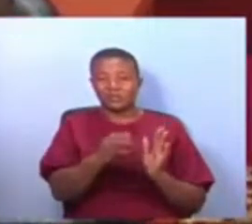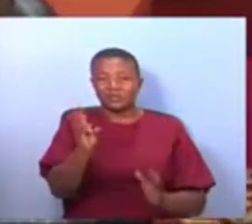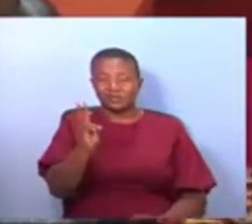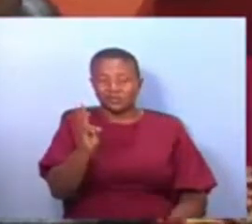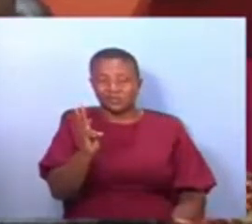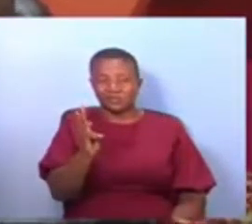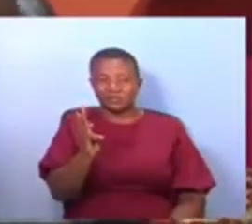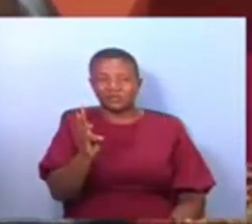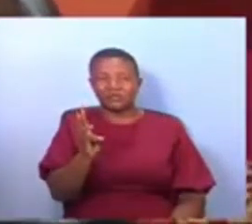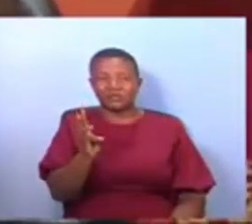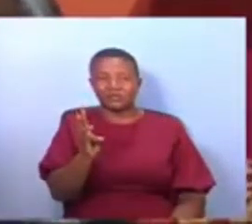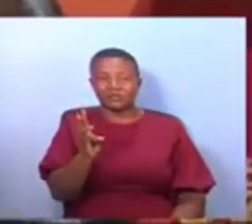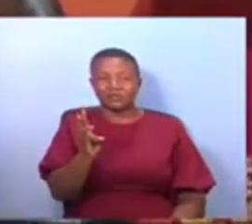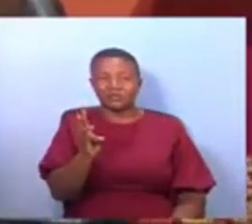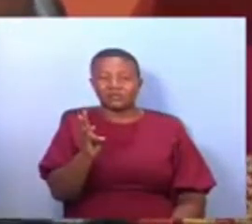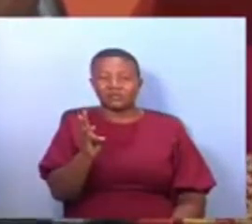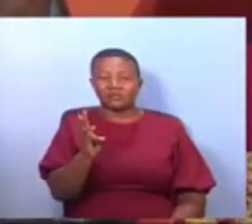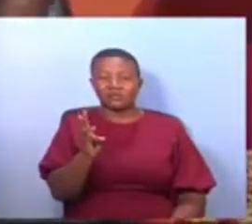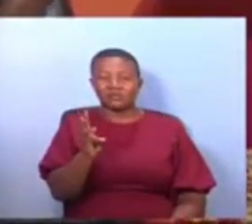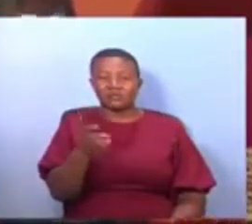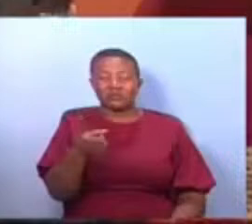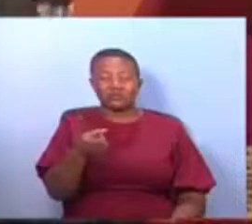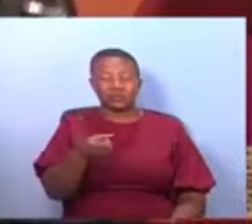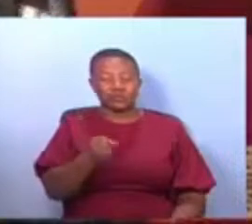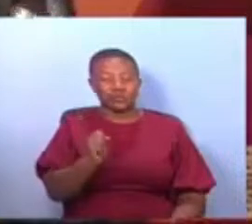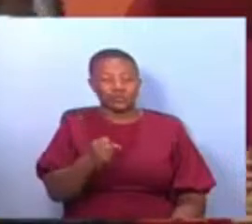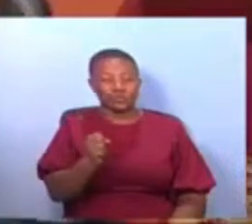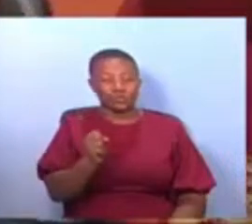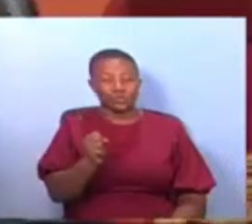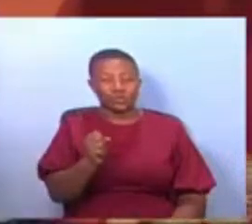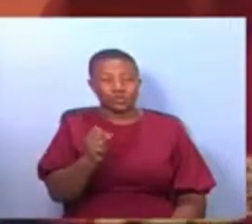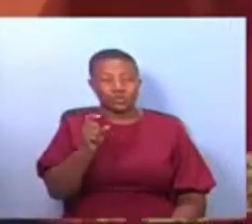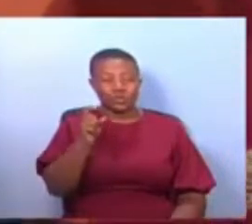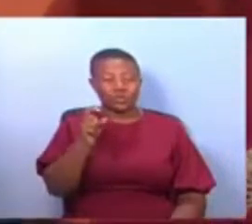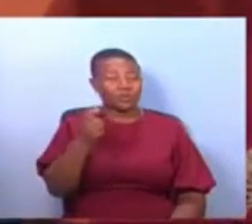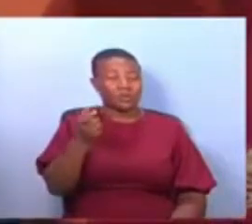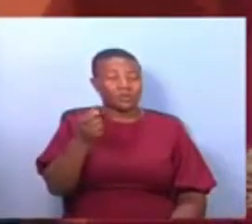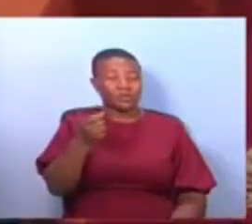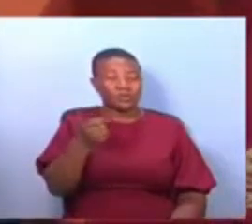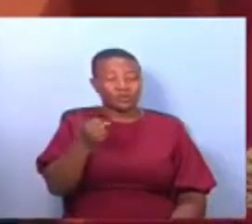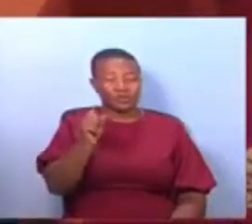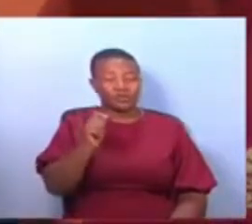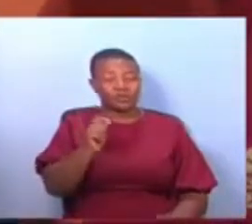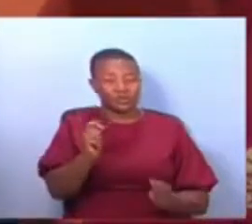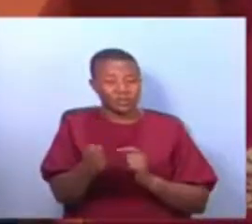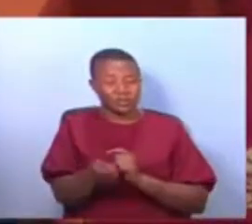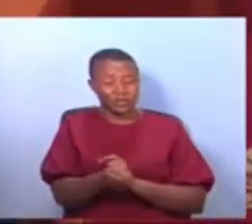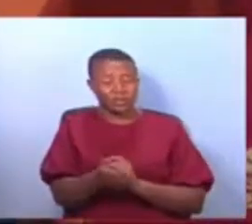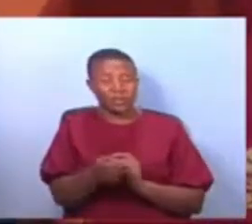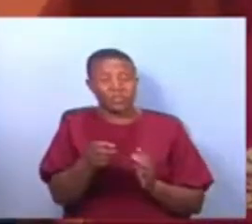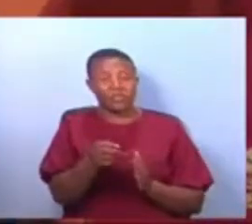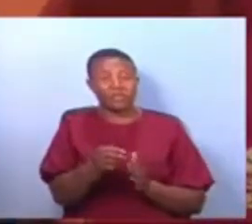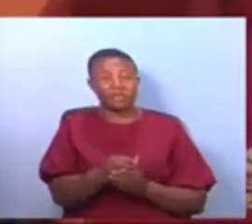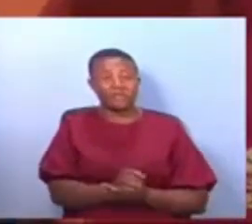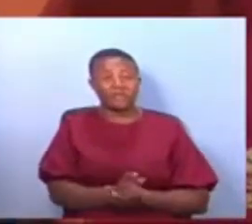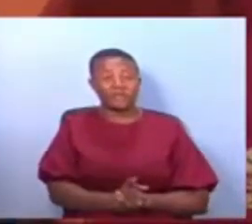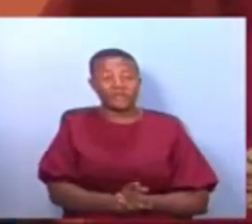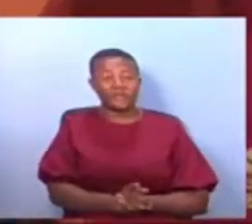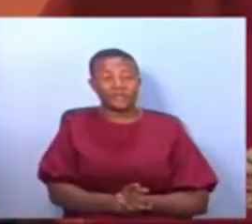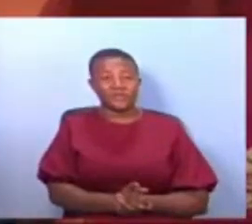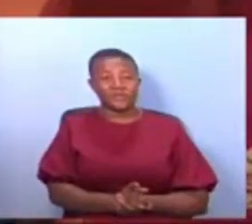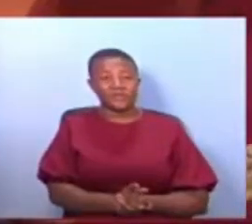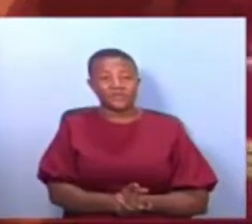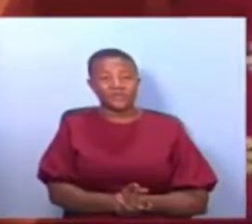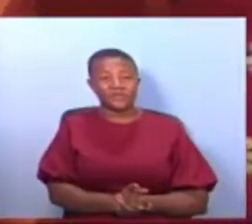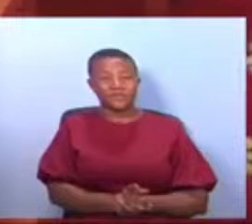should equally also be corrected to read correction of votes and